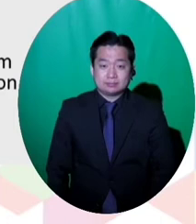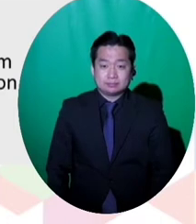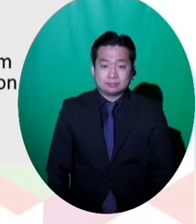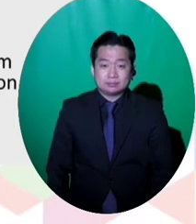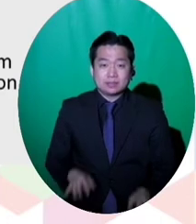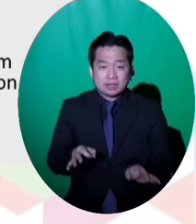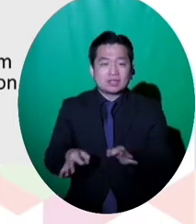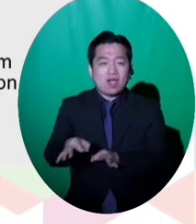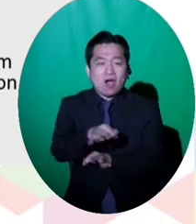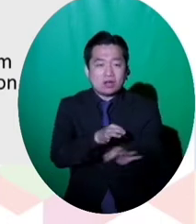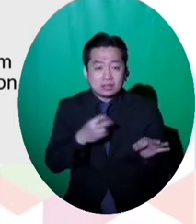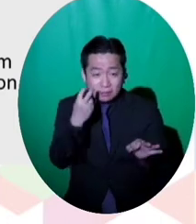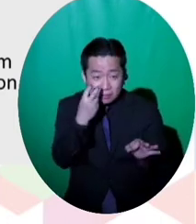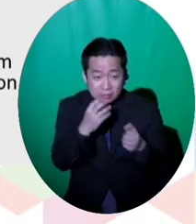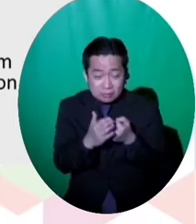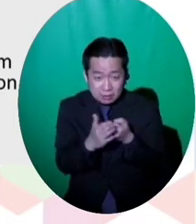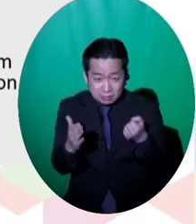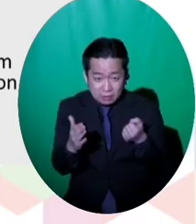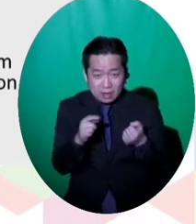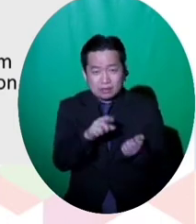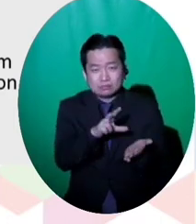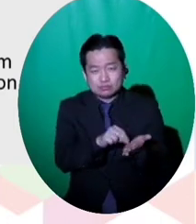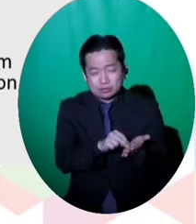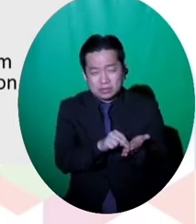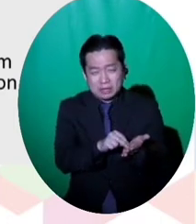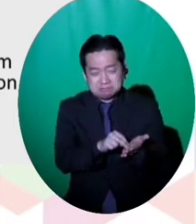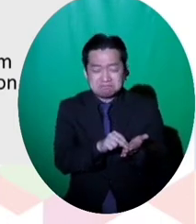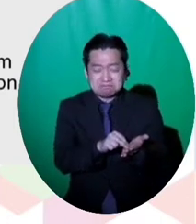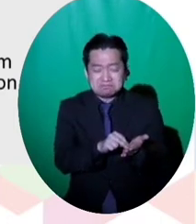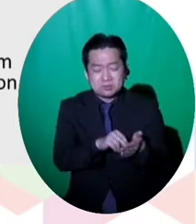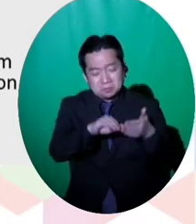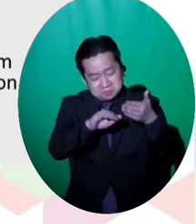Going forward, I'm going to argue the problem